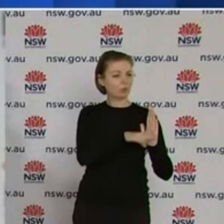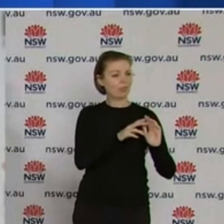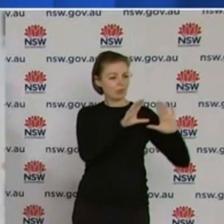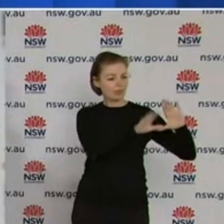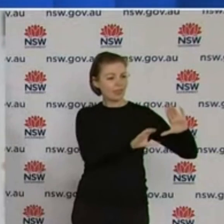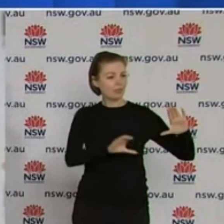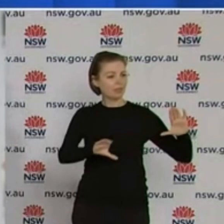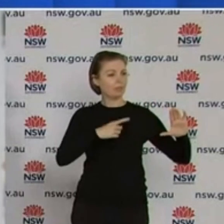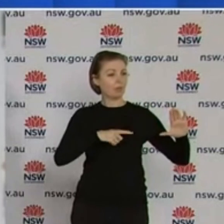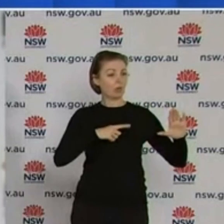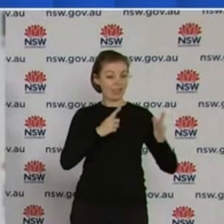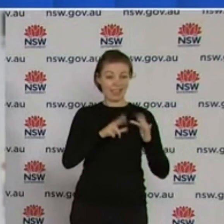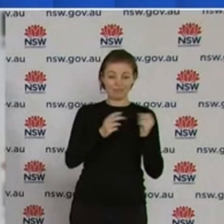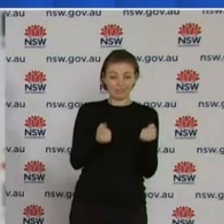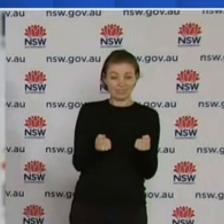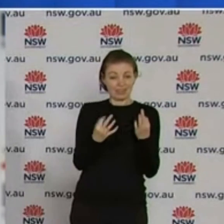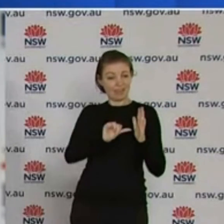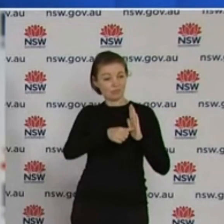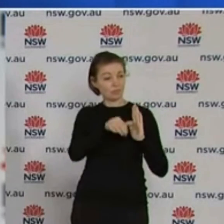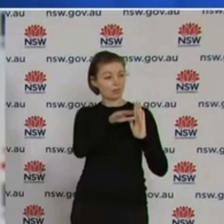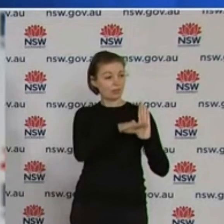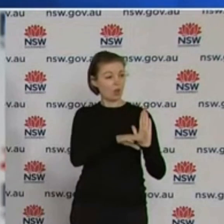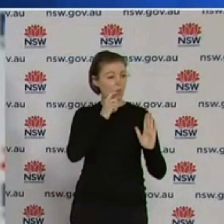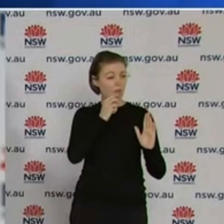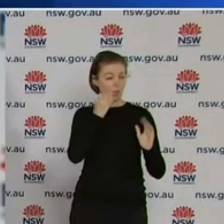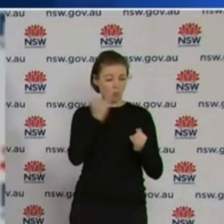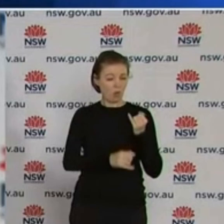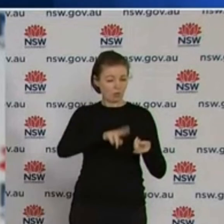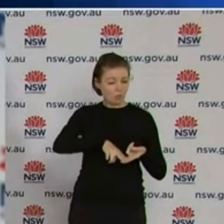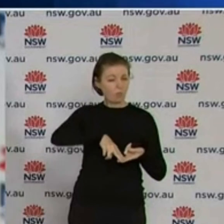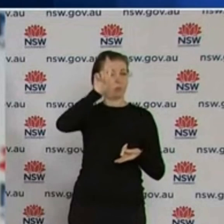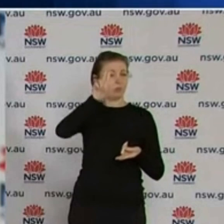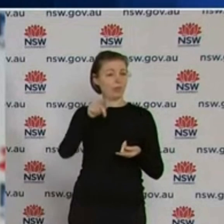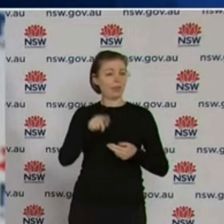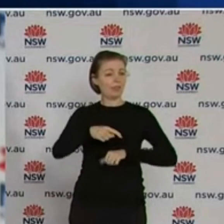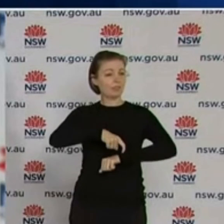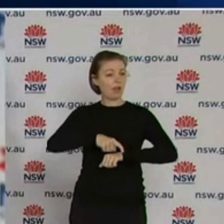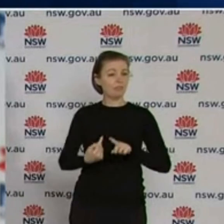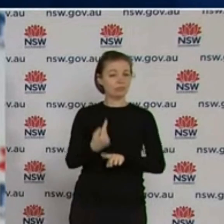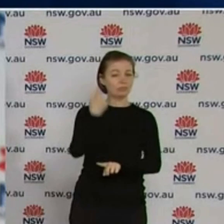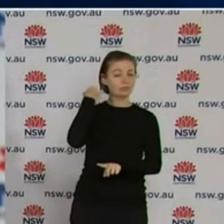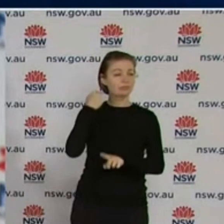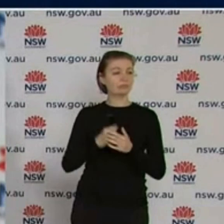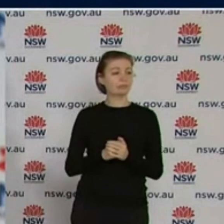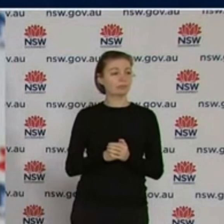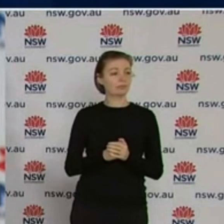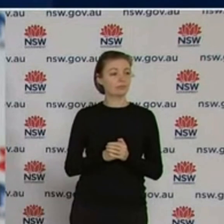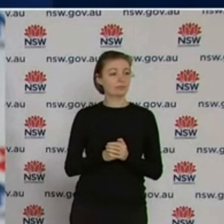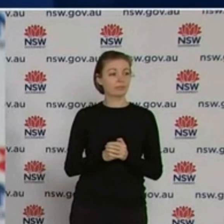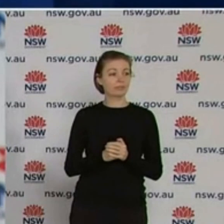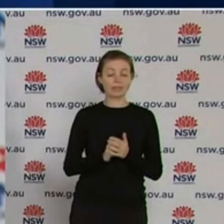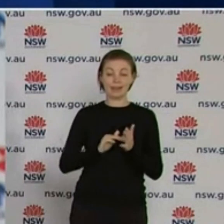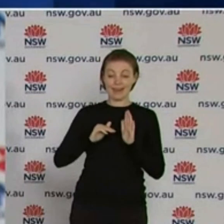So every week has been a battle to keep the numbers as low as we can until we got those vaccination rates up. Now in those areas of